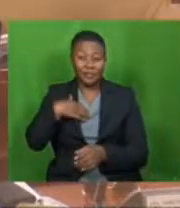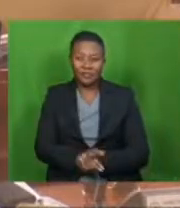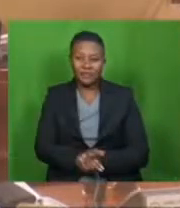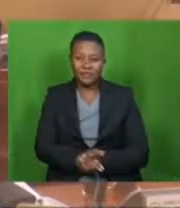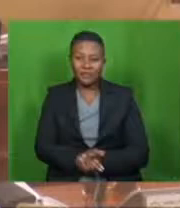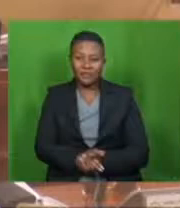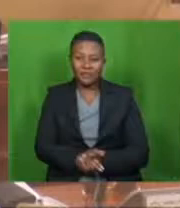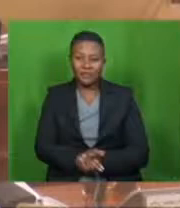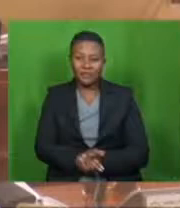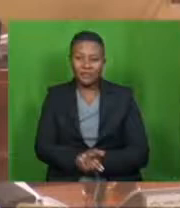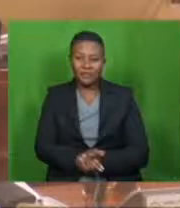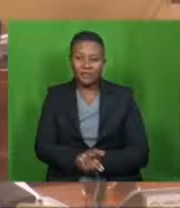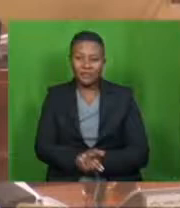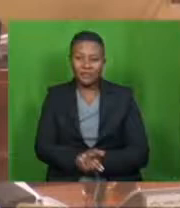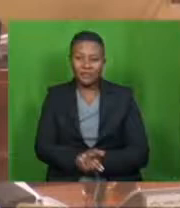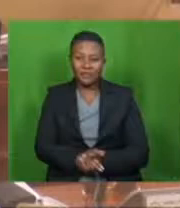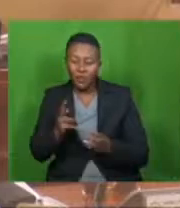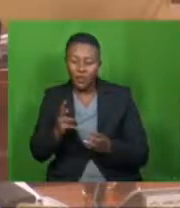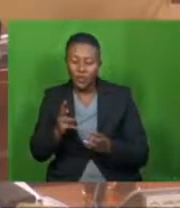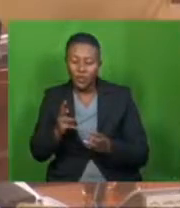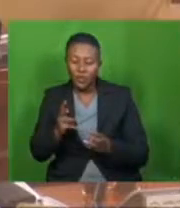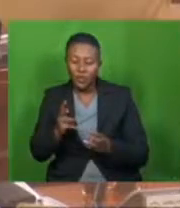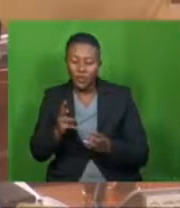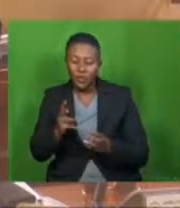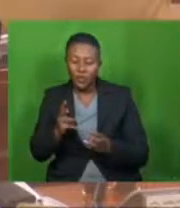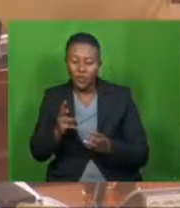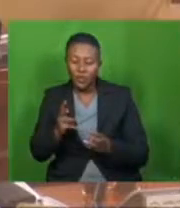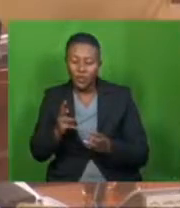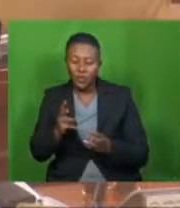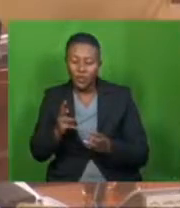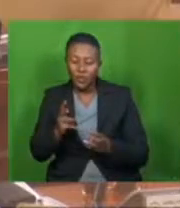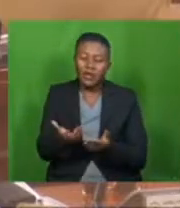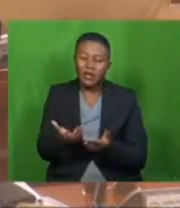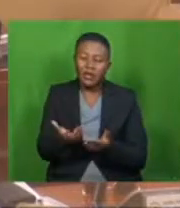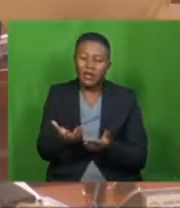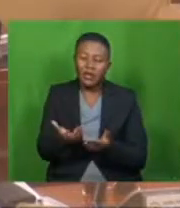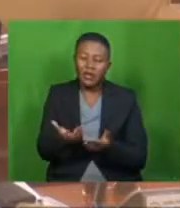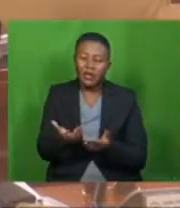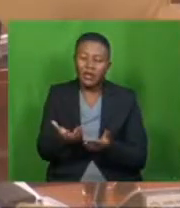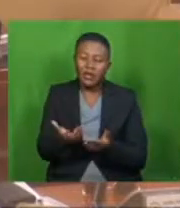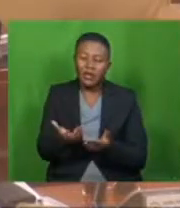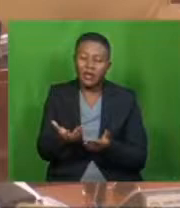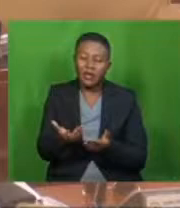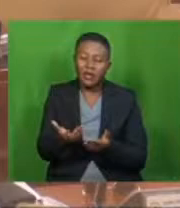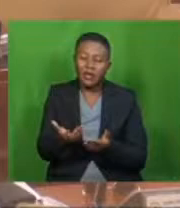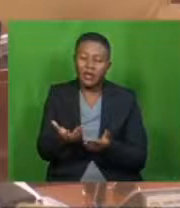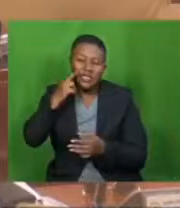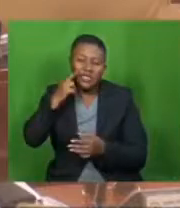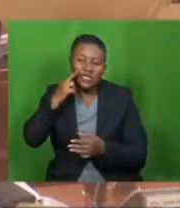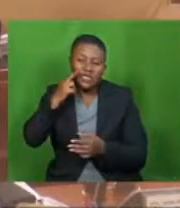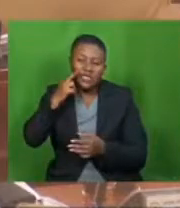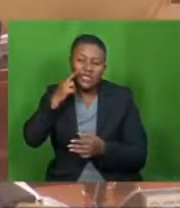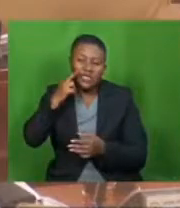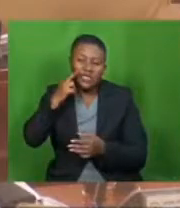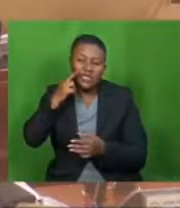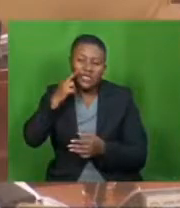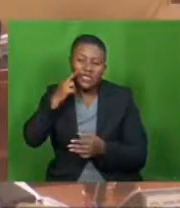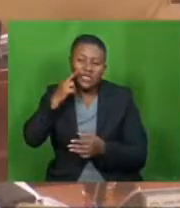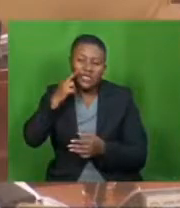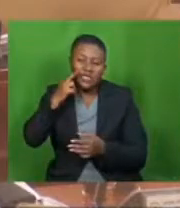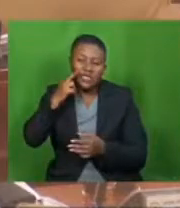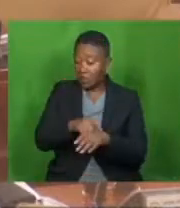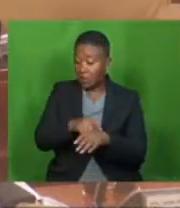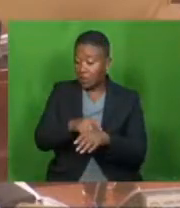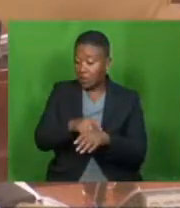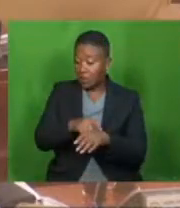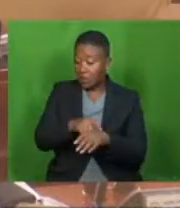ongoing by way of depletion of our vegetative cover. And therefore, some time may come,